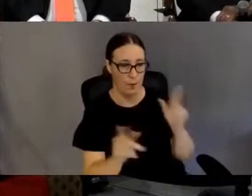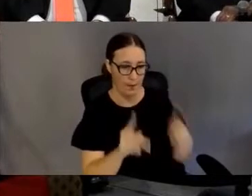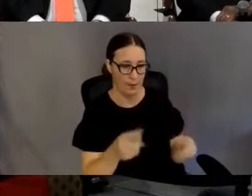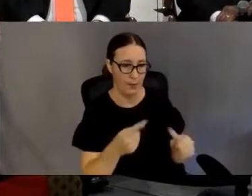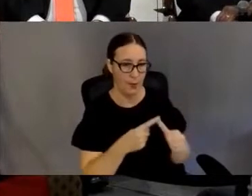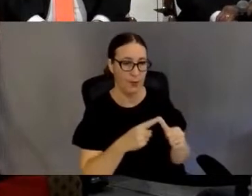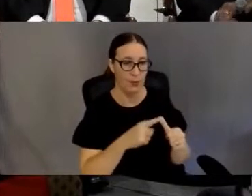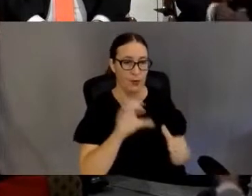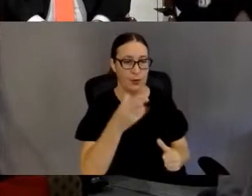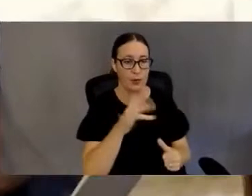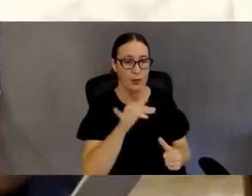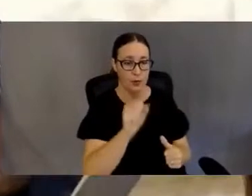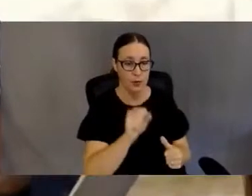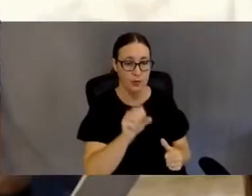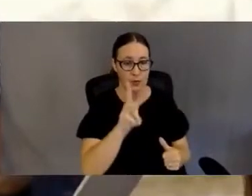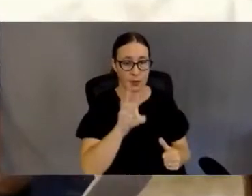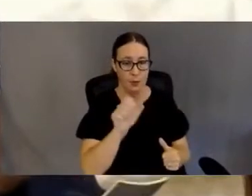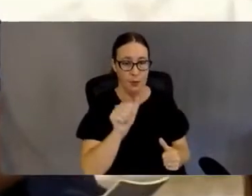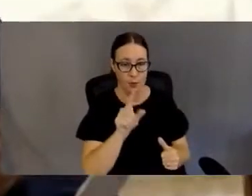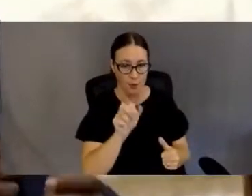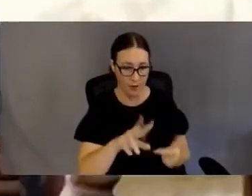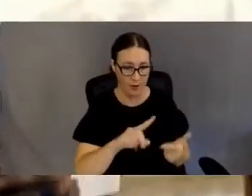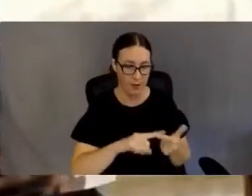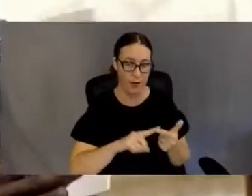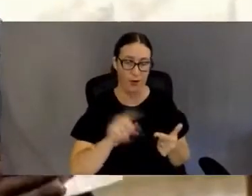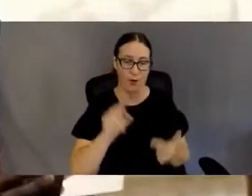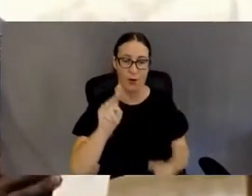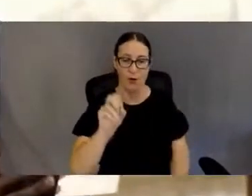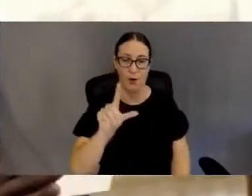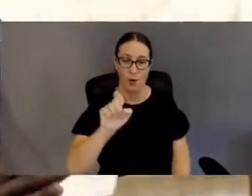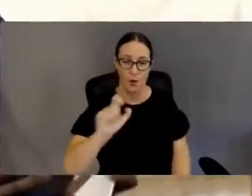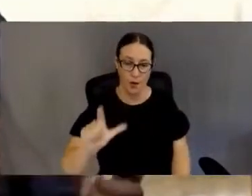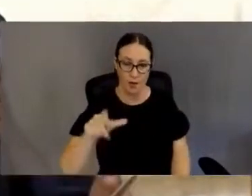staff members who have driven this work.